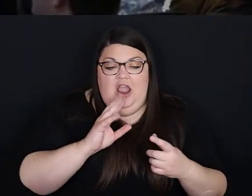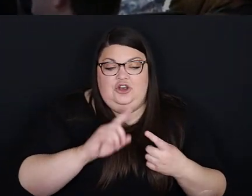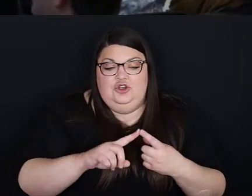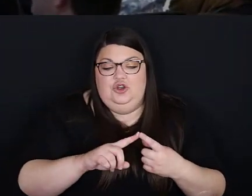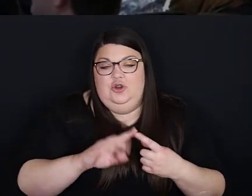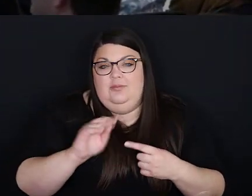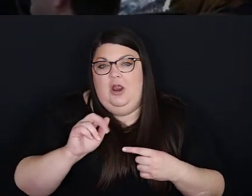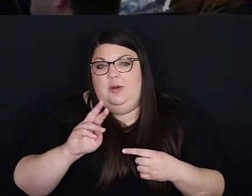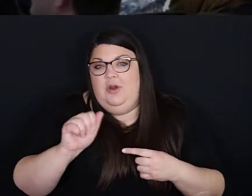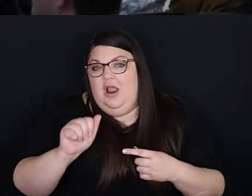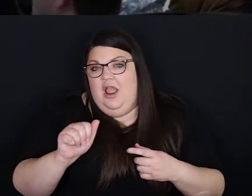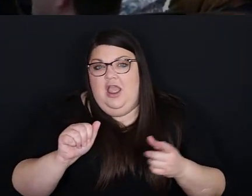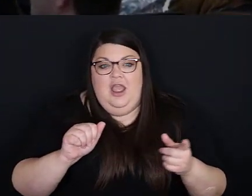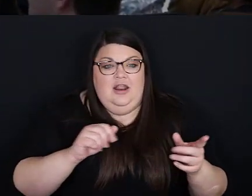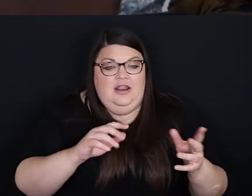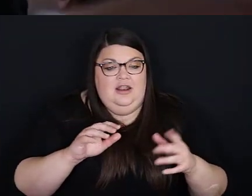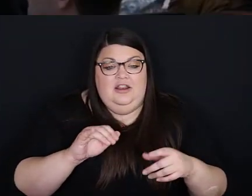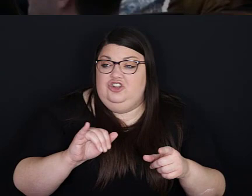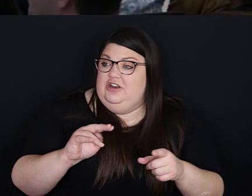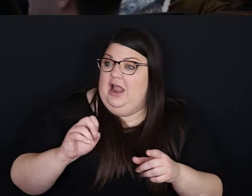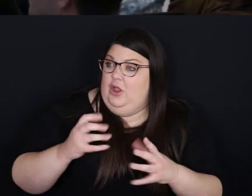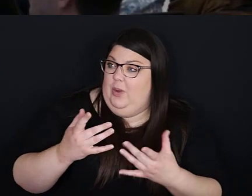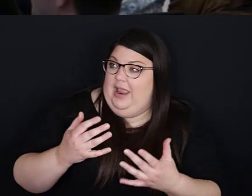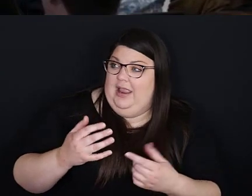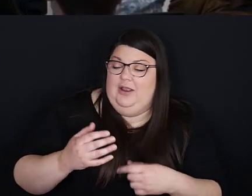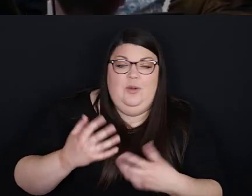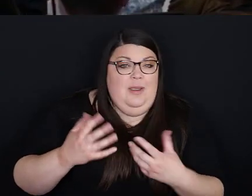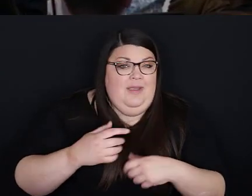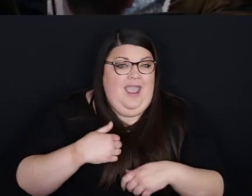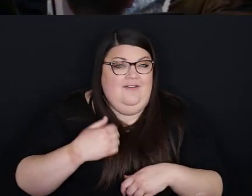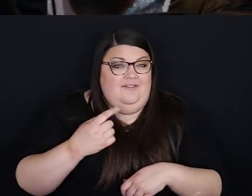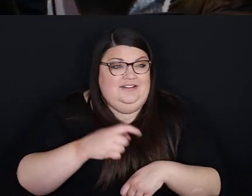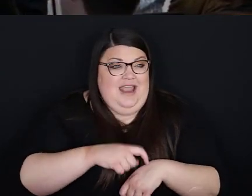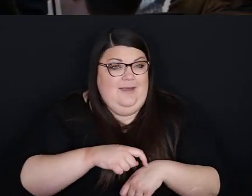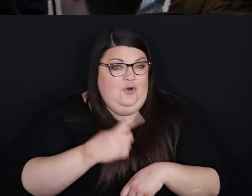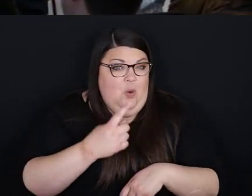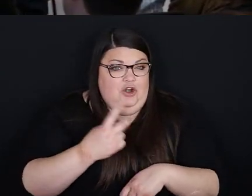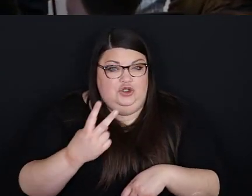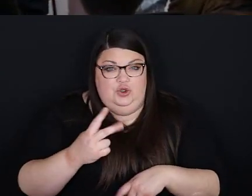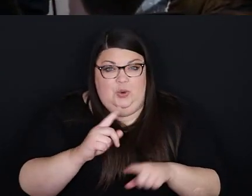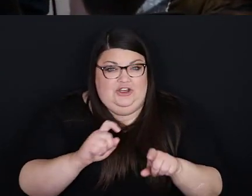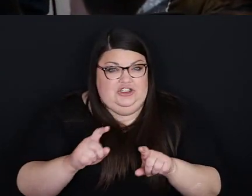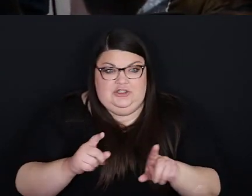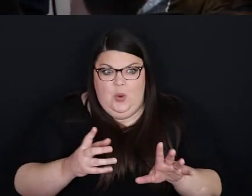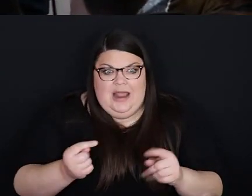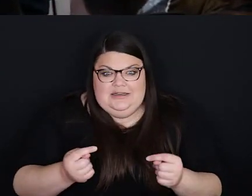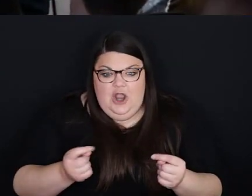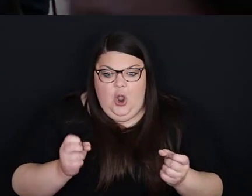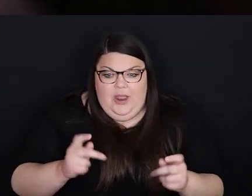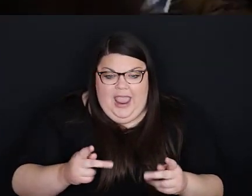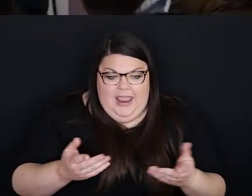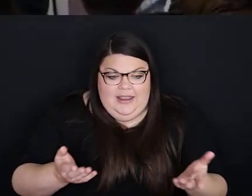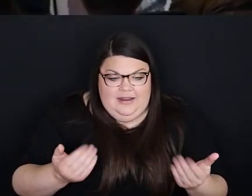Wait, Jenelle. Oh, sorry. Oscar. Excuse me. Go ahead. We might have time for one or two. What?